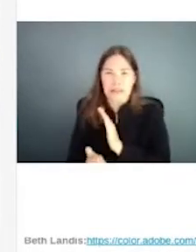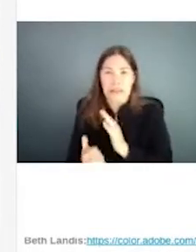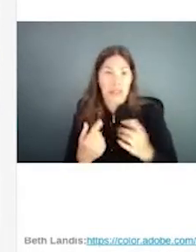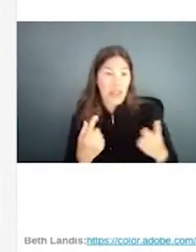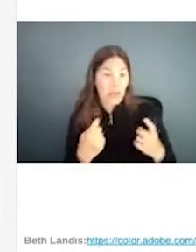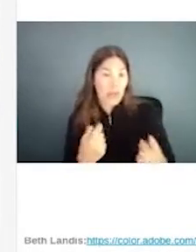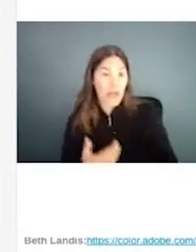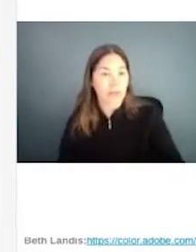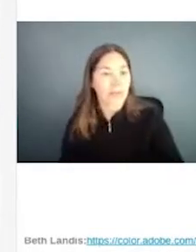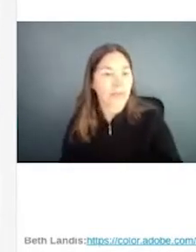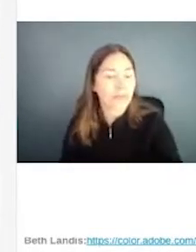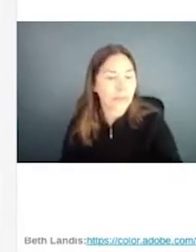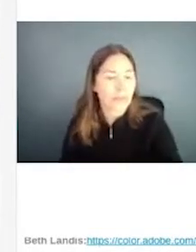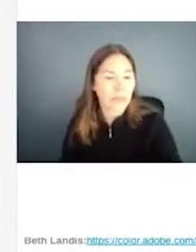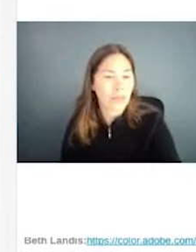that?